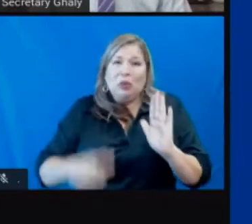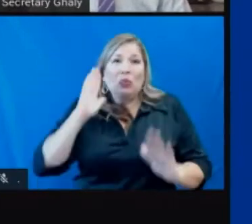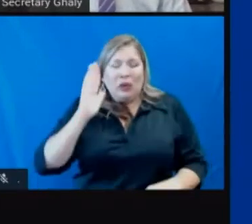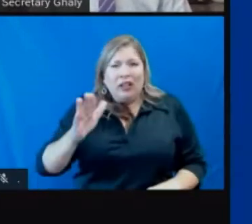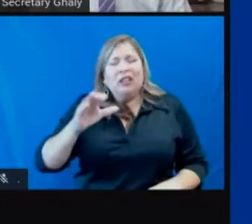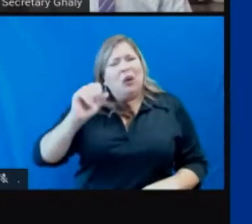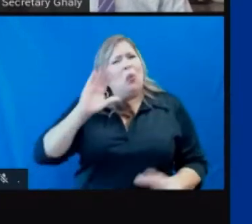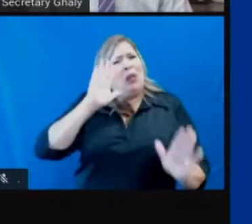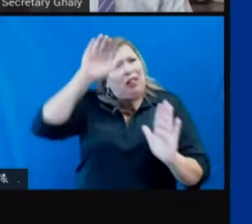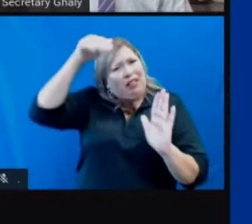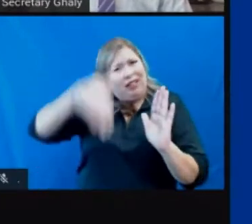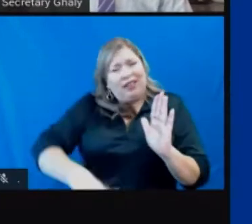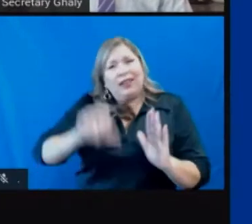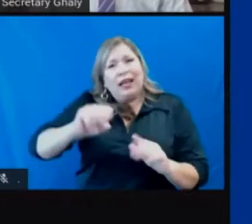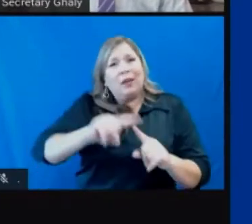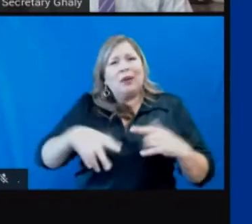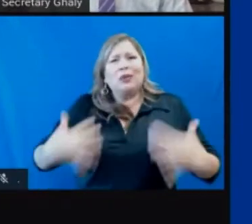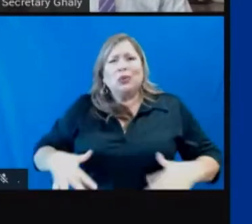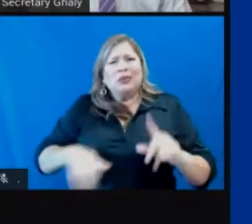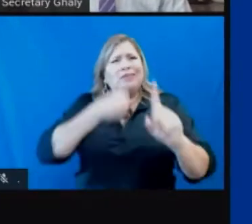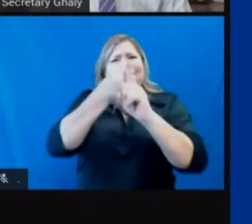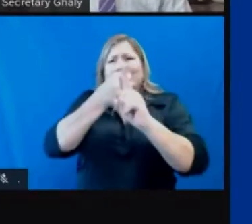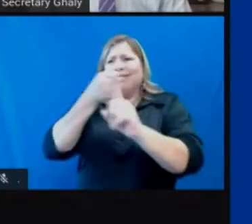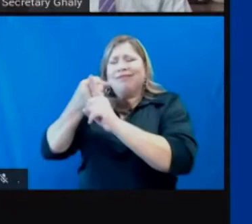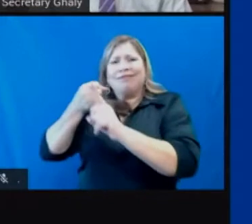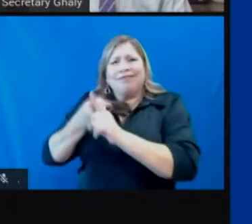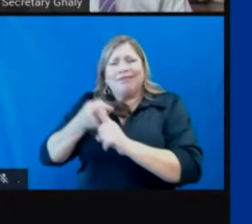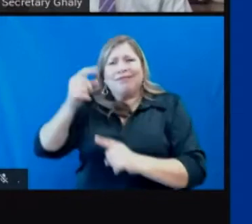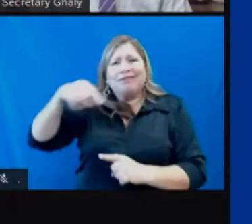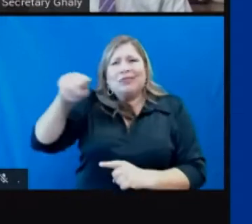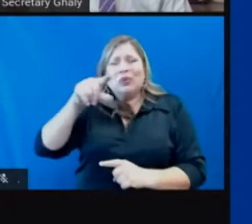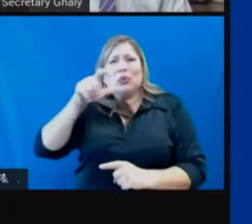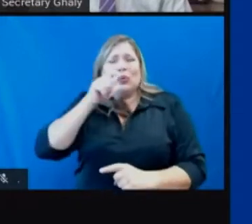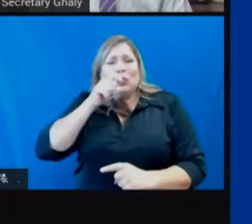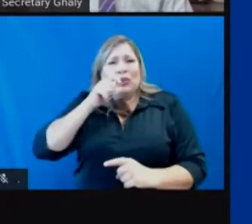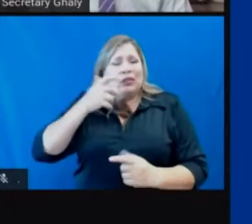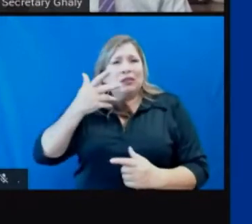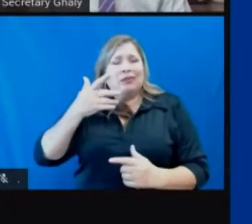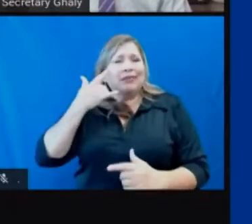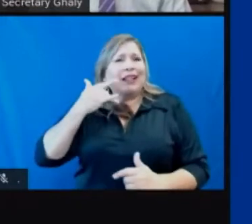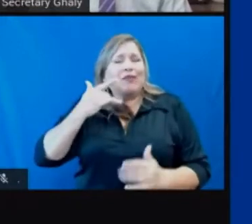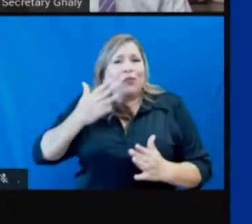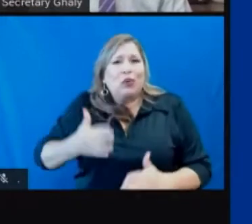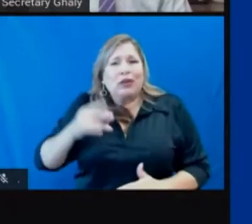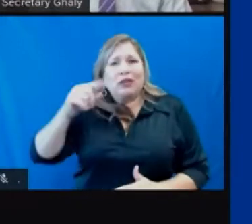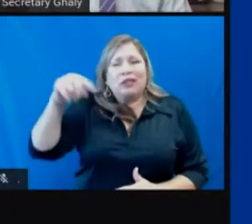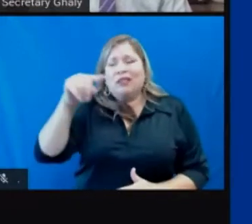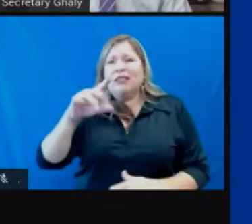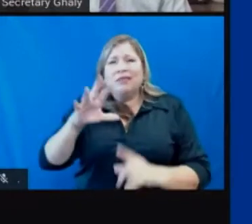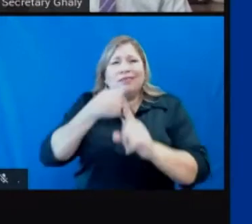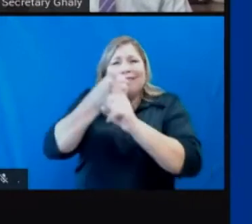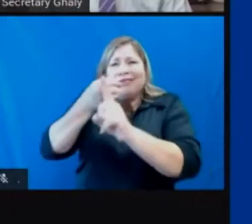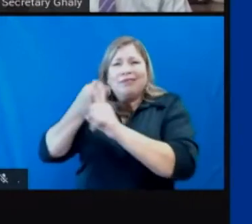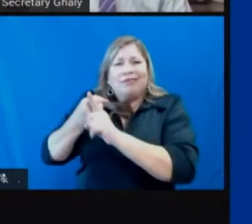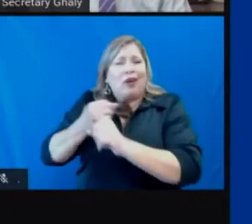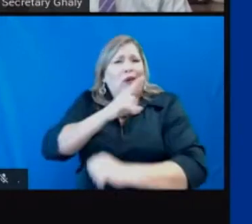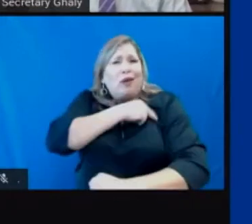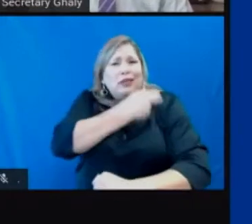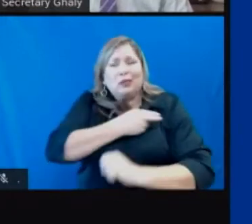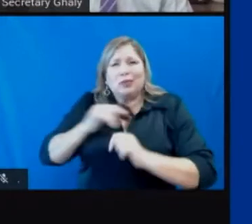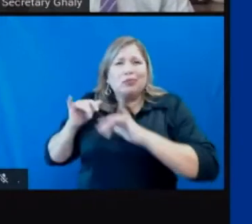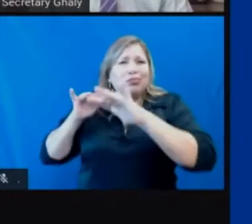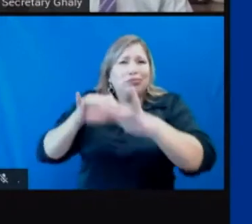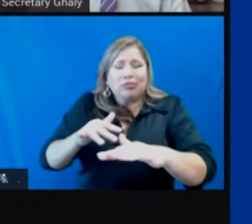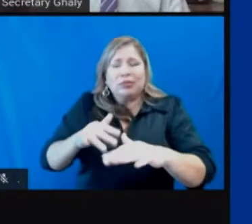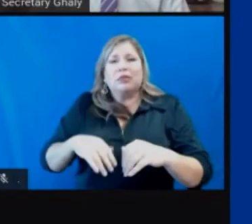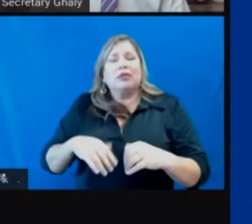all of Californians, that without interventions, we see high case rates, high impact on our hospitals, but with